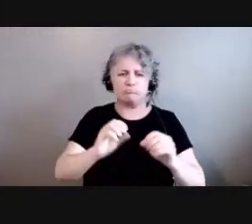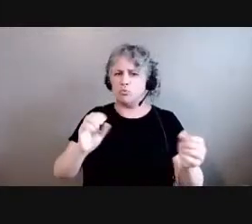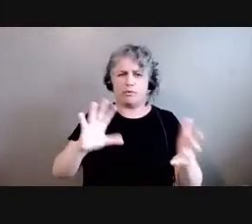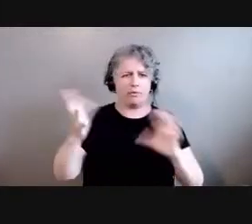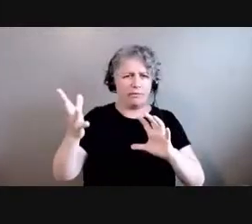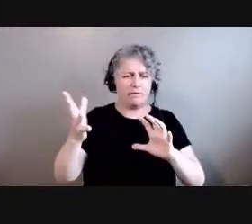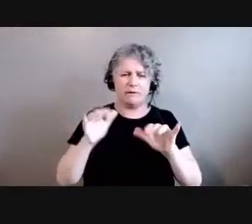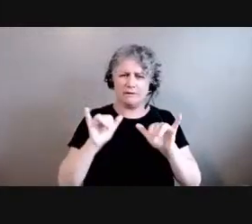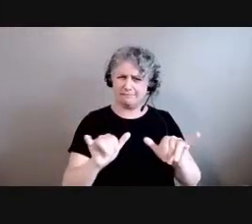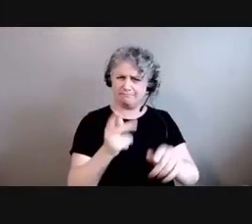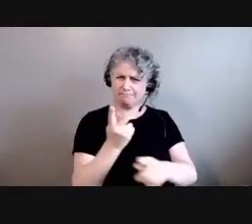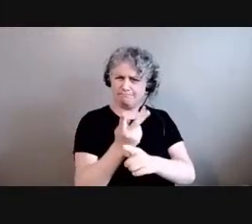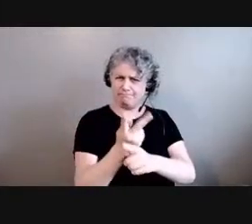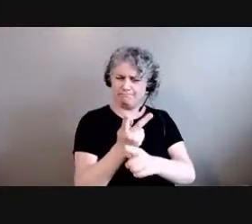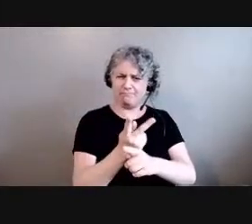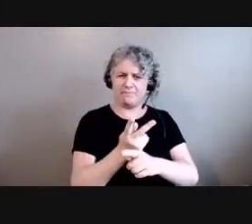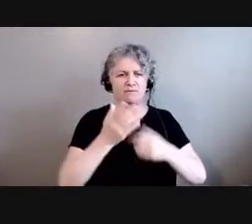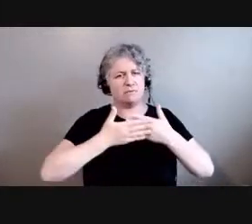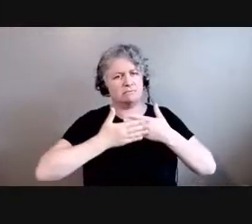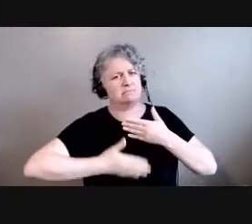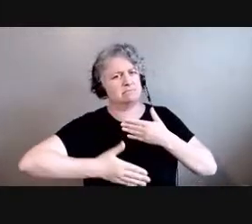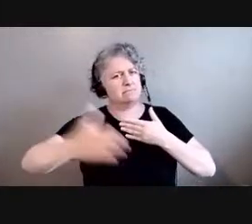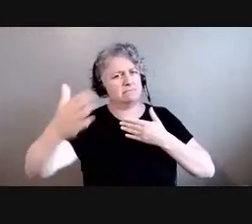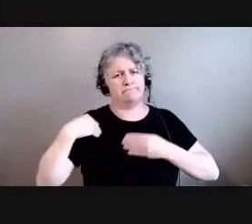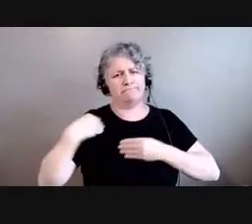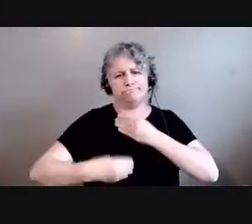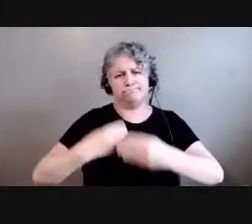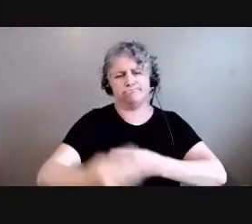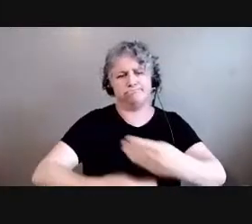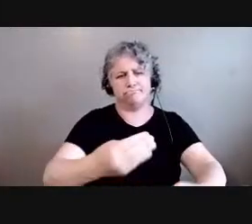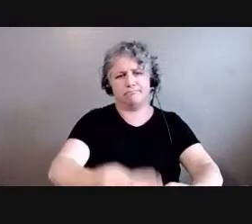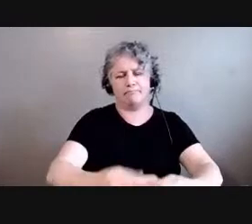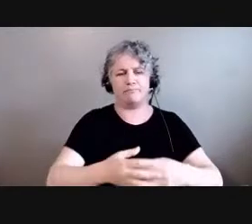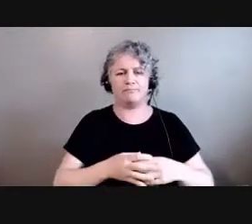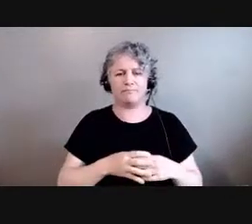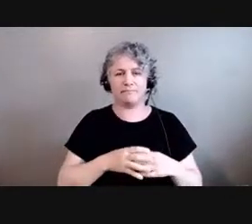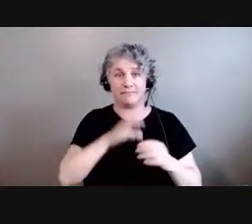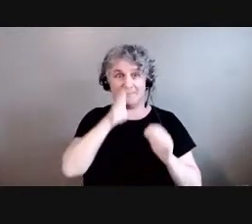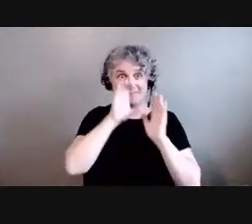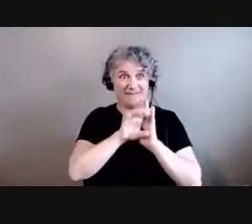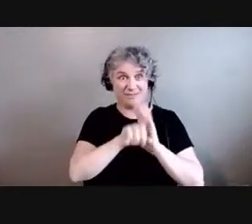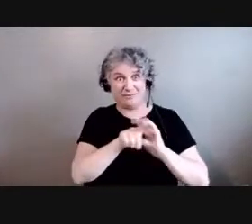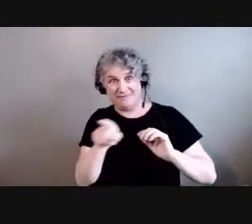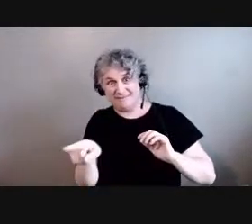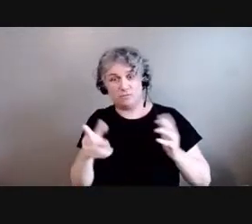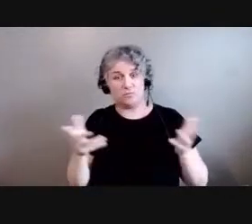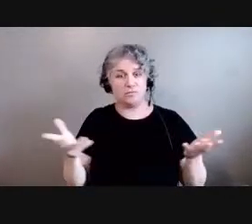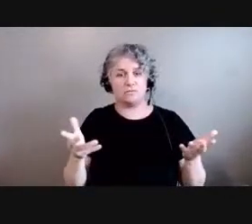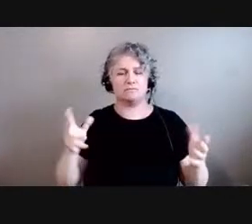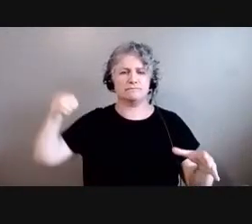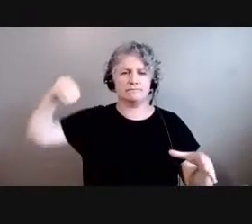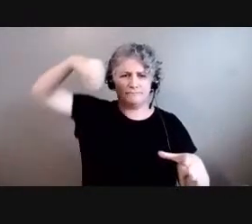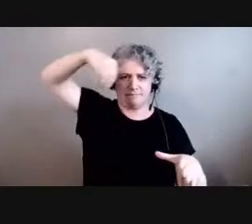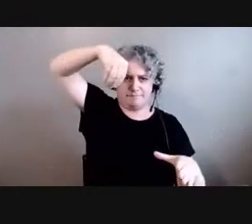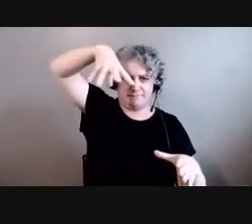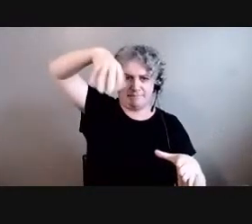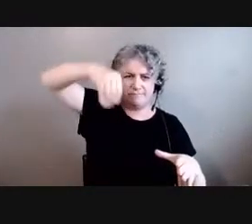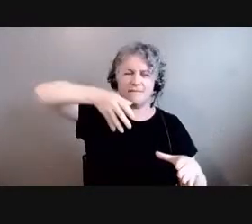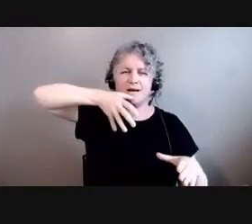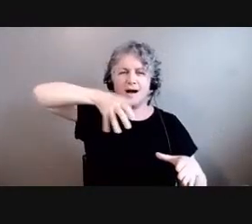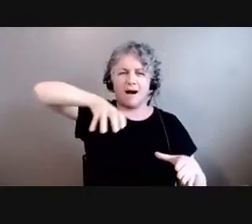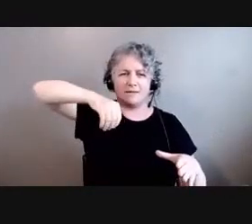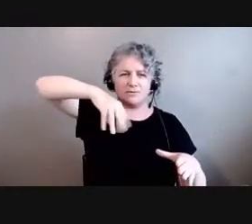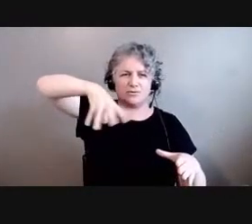and inspiration of this and future generations. The image on the right is of Grand Prismatic Hot Spring in